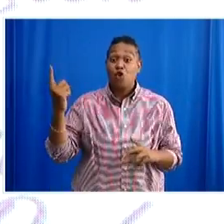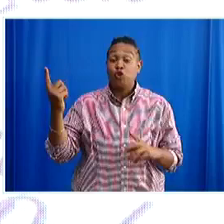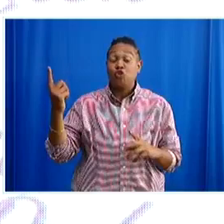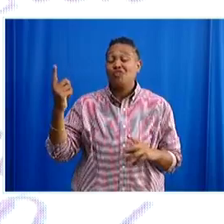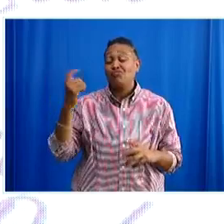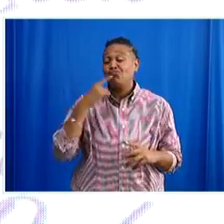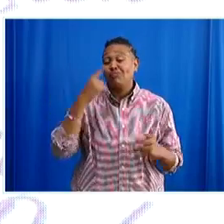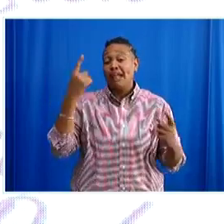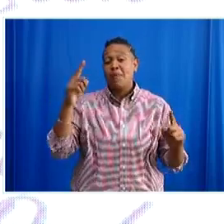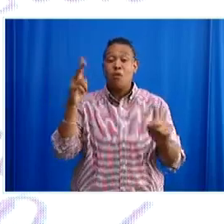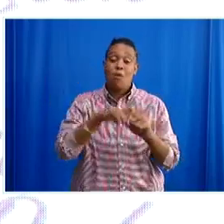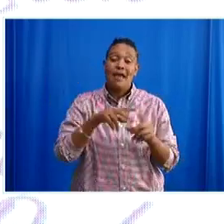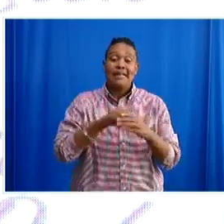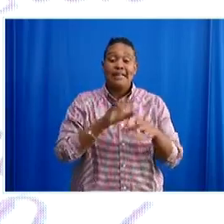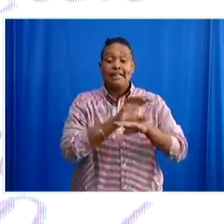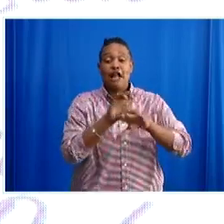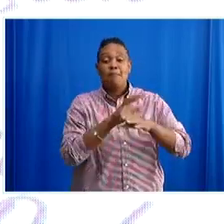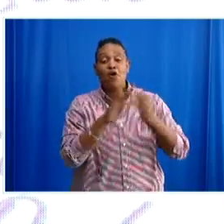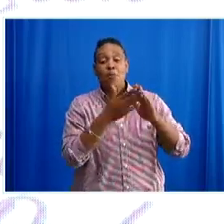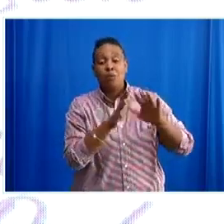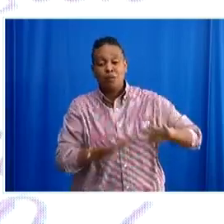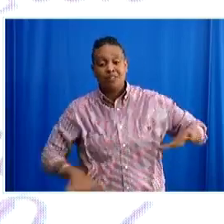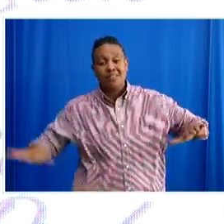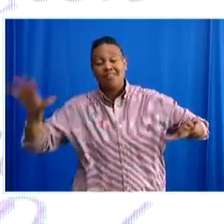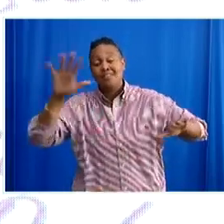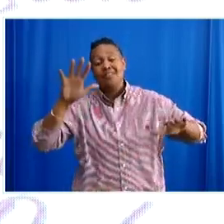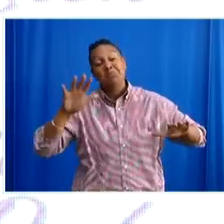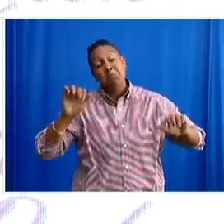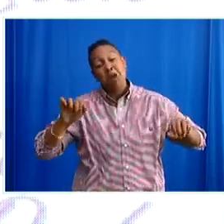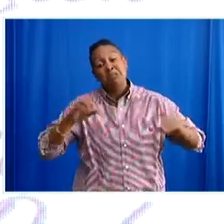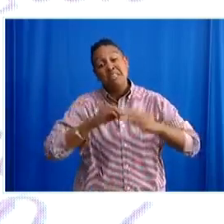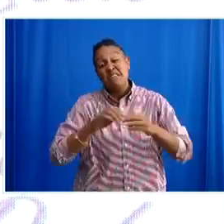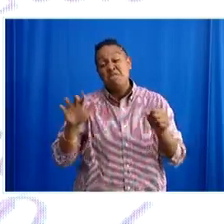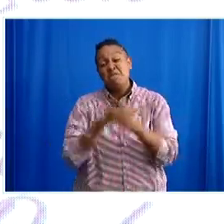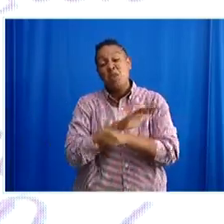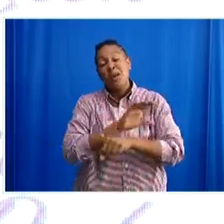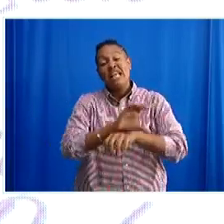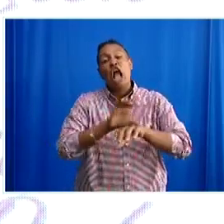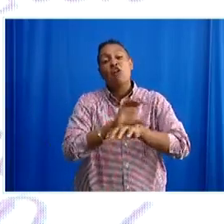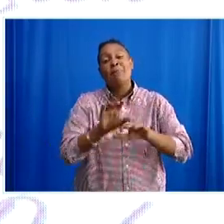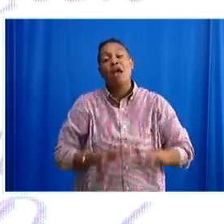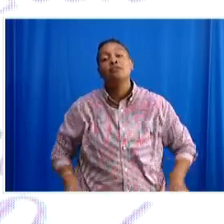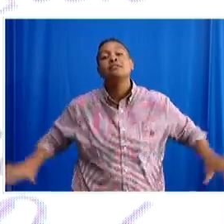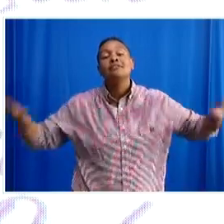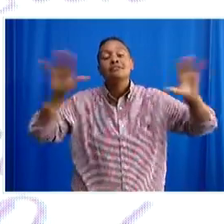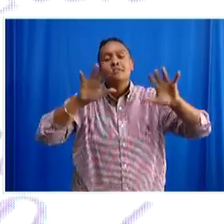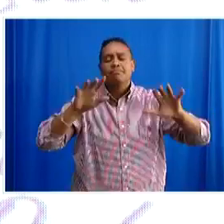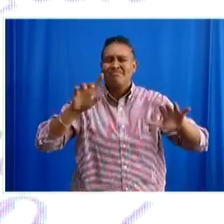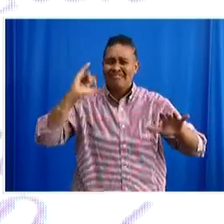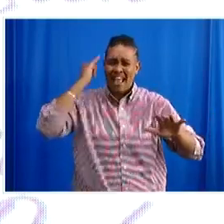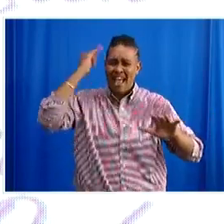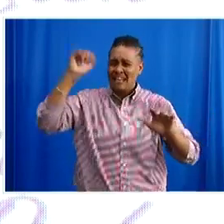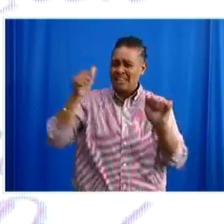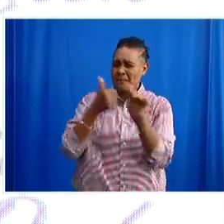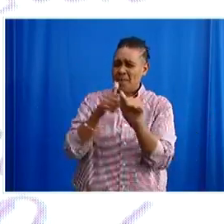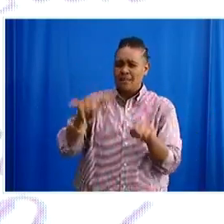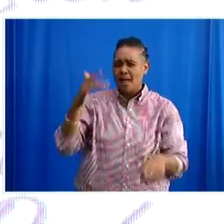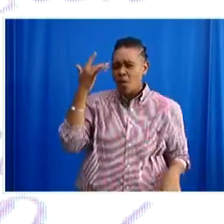space, and possibly within the Caribbean. And the idea behind that is